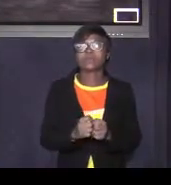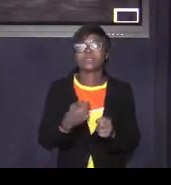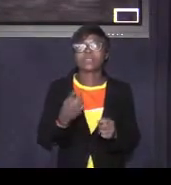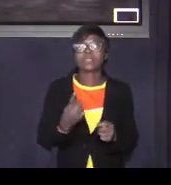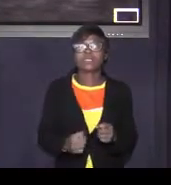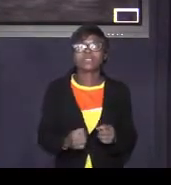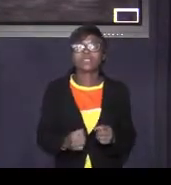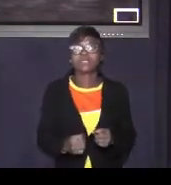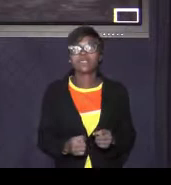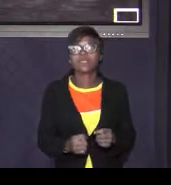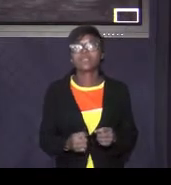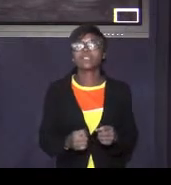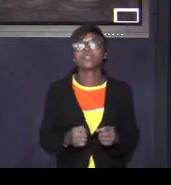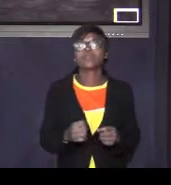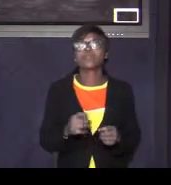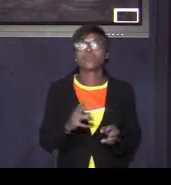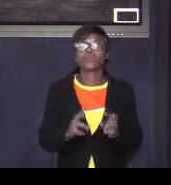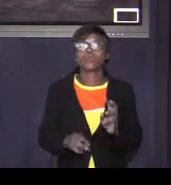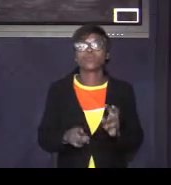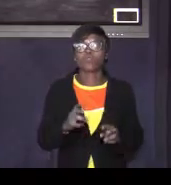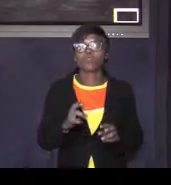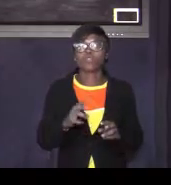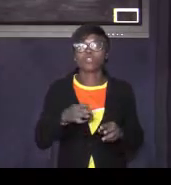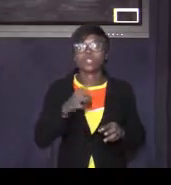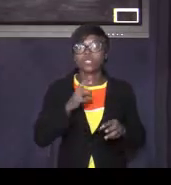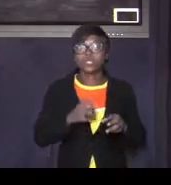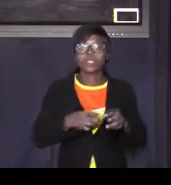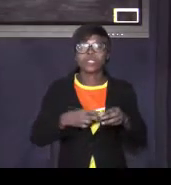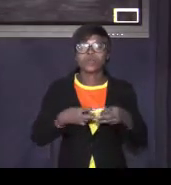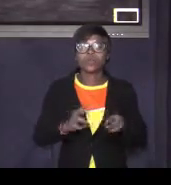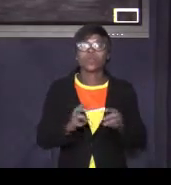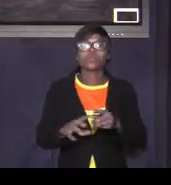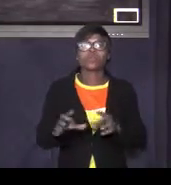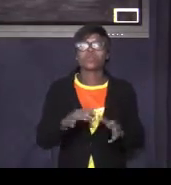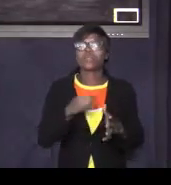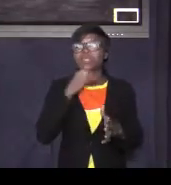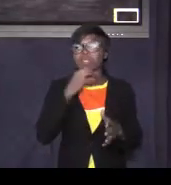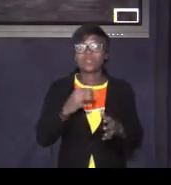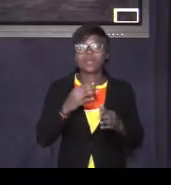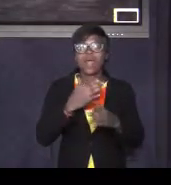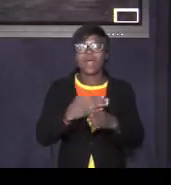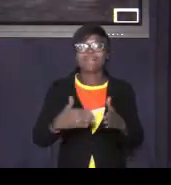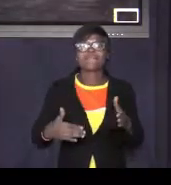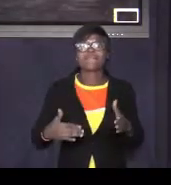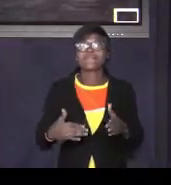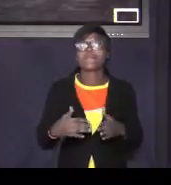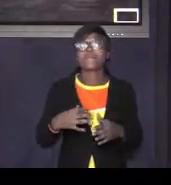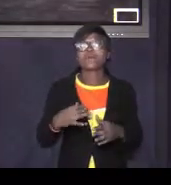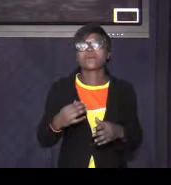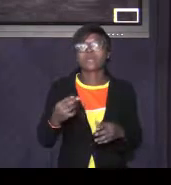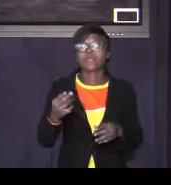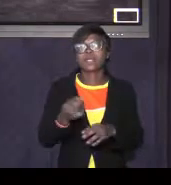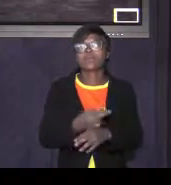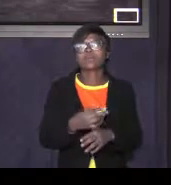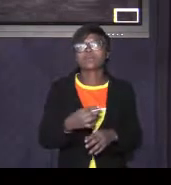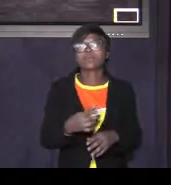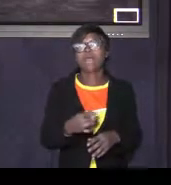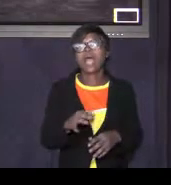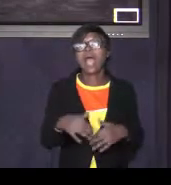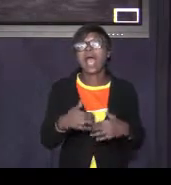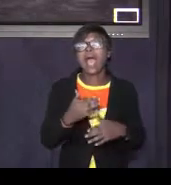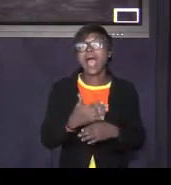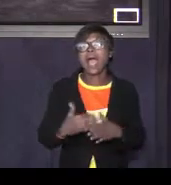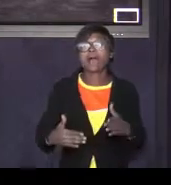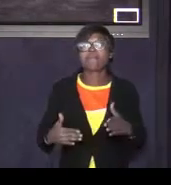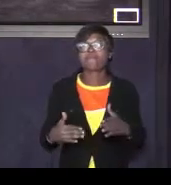the area is half of the perpendicular length times the breadth. So let us begin. Area is